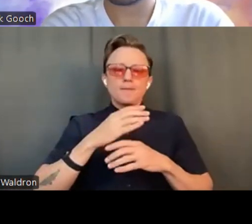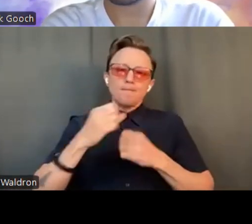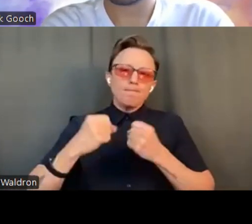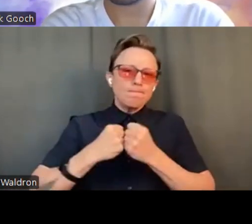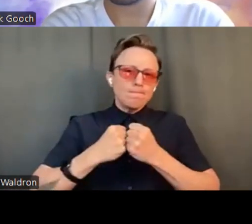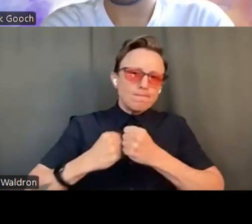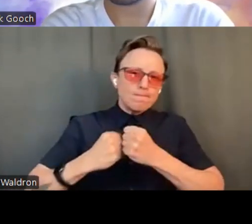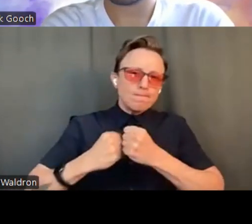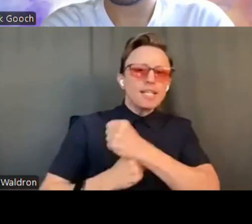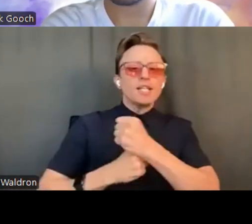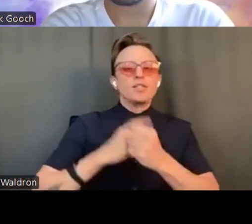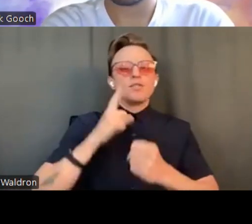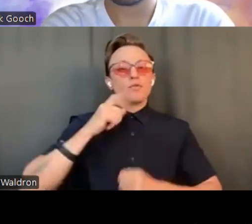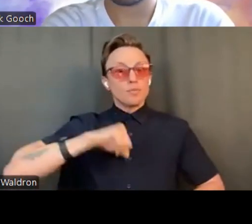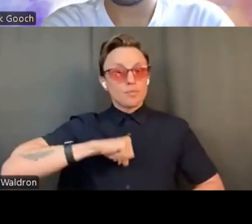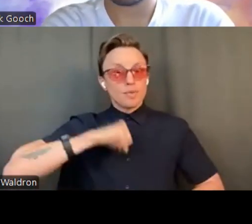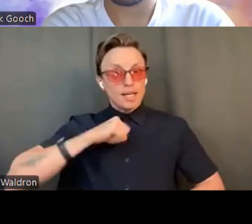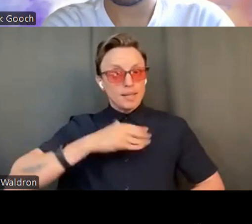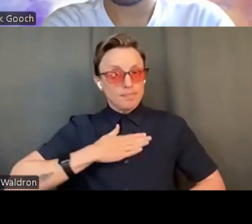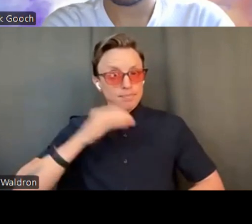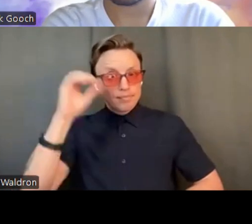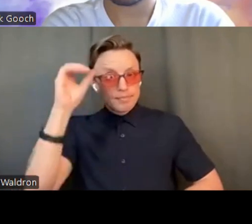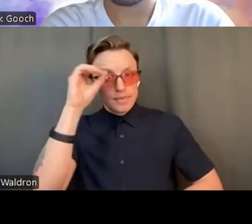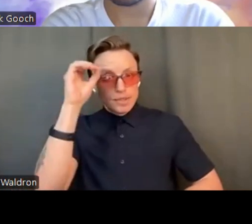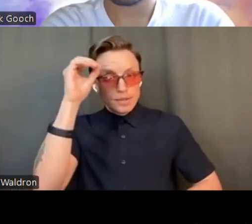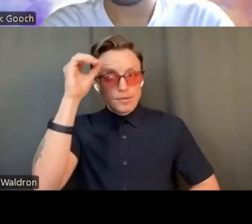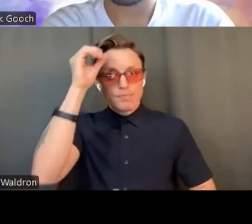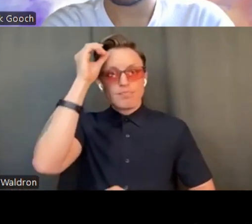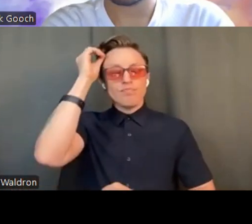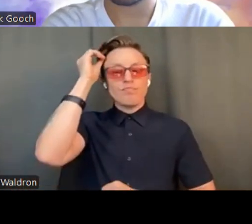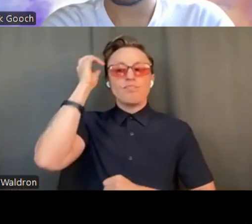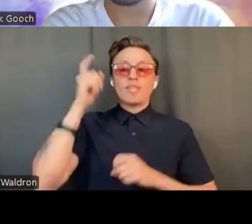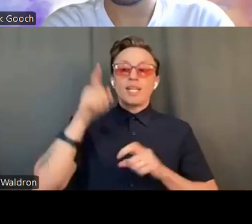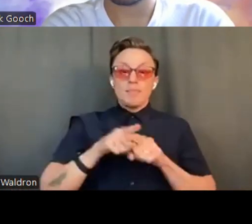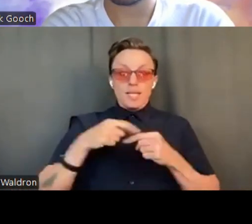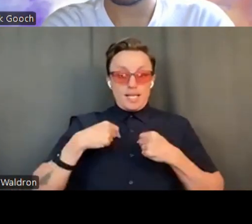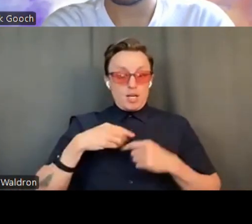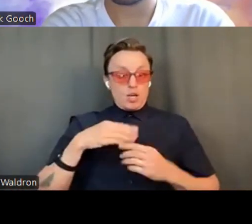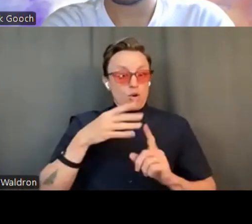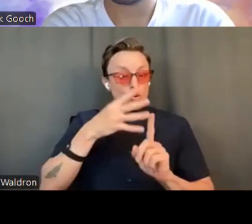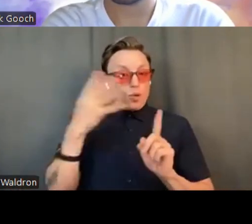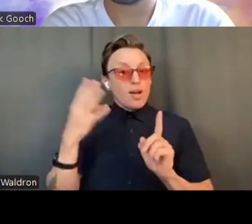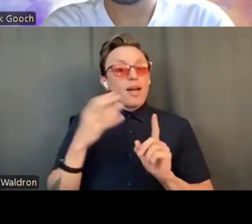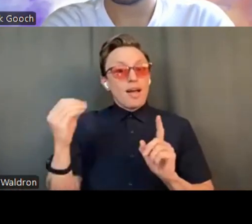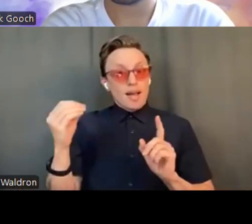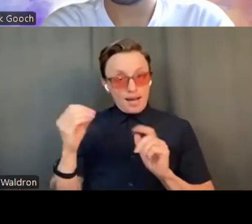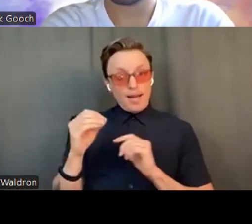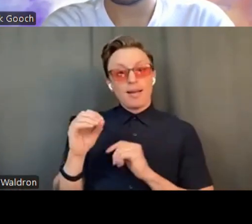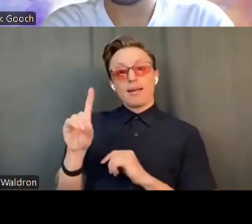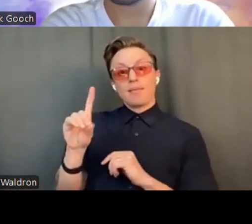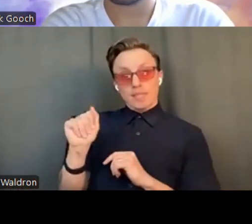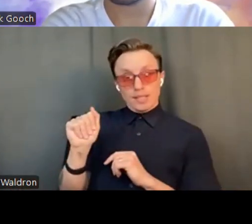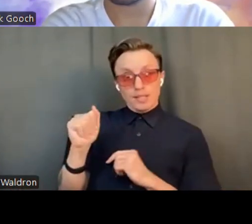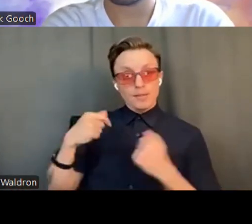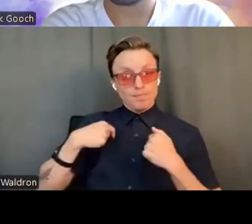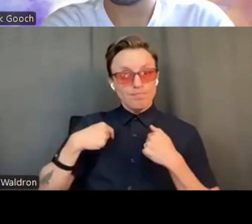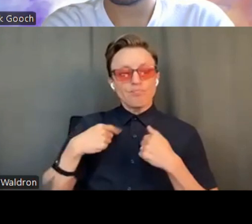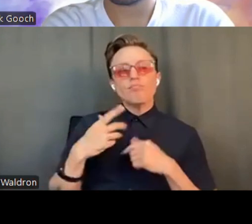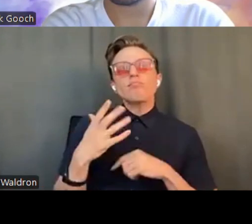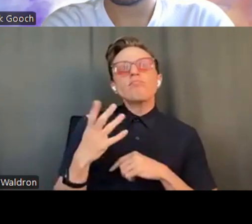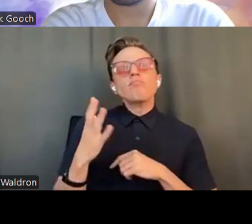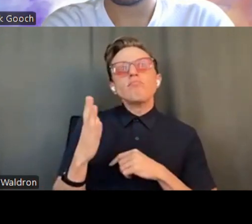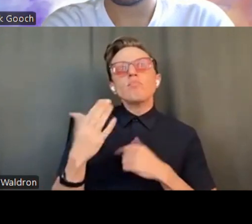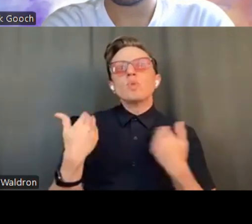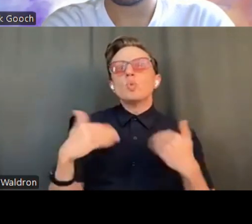me. And as somebody who is queer and disabled, there is a lot